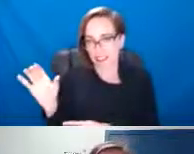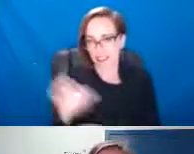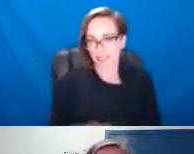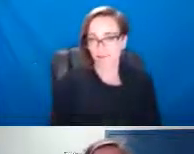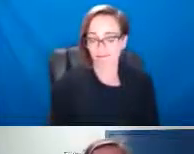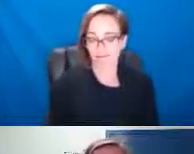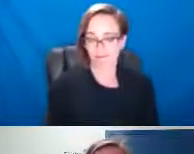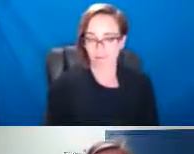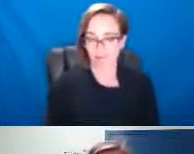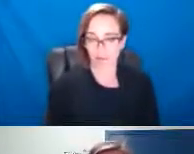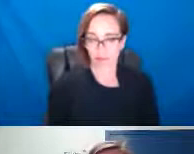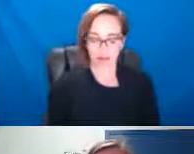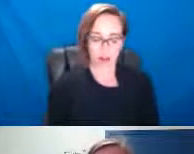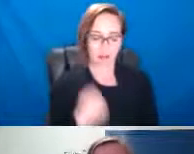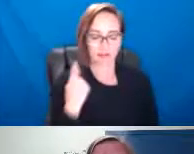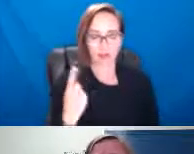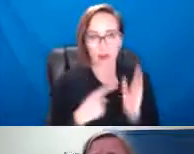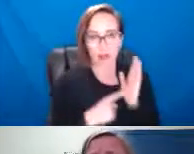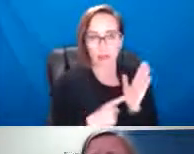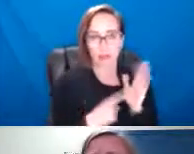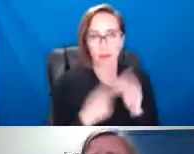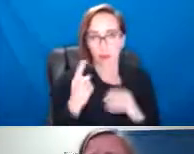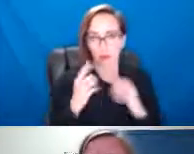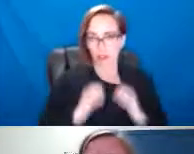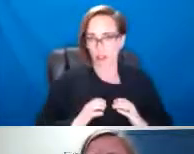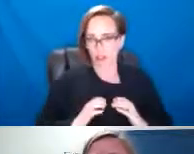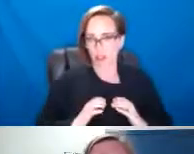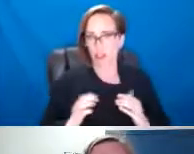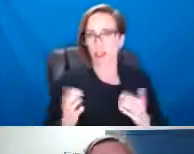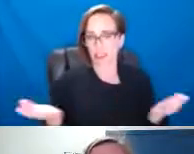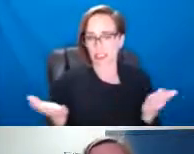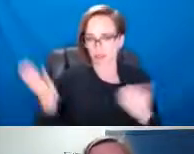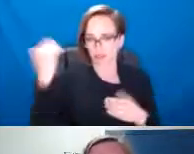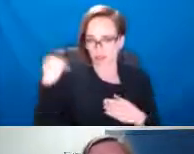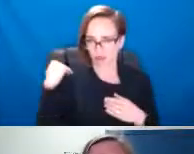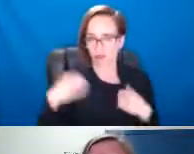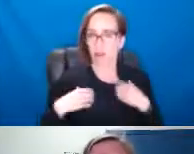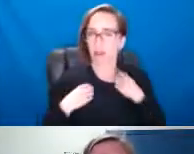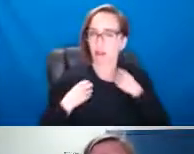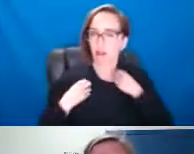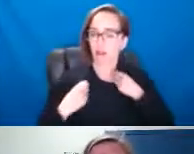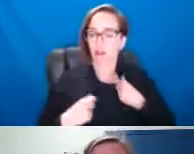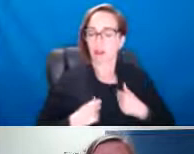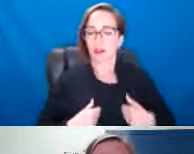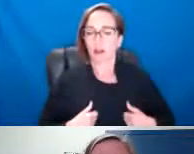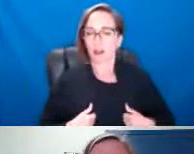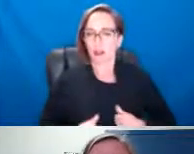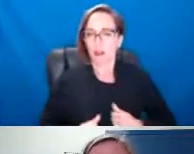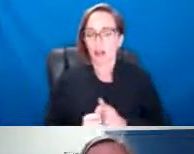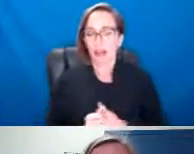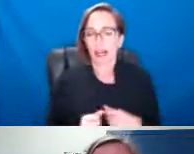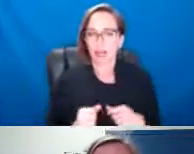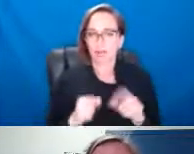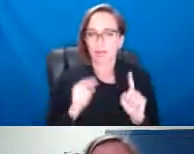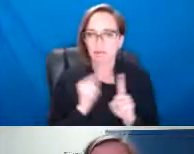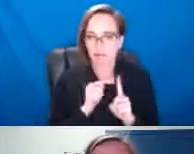One example that I can think of is a consumer that we've had here in the past. That individual